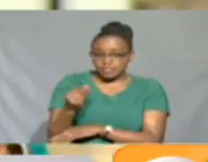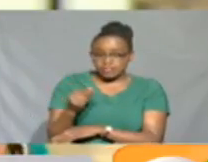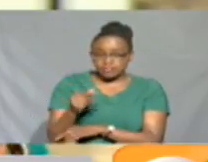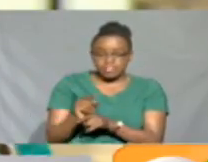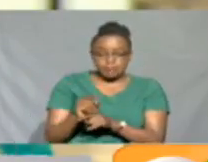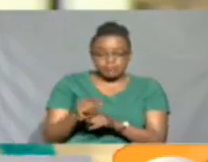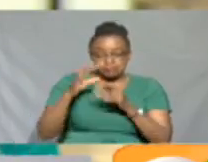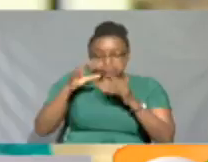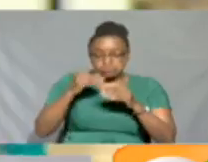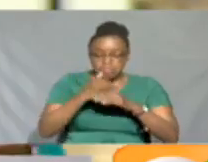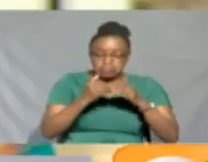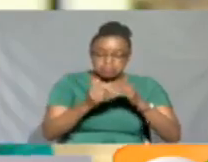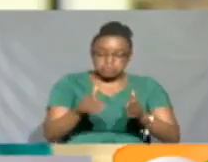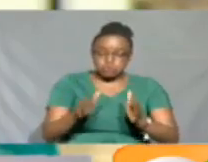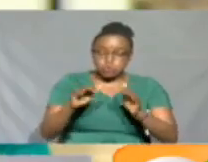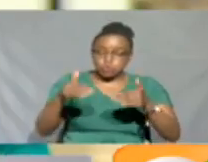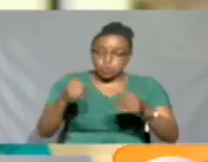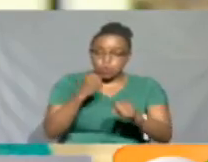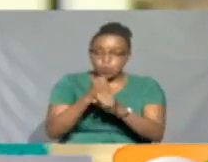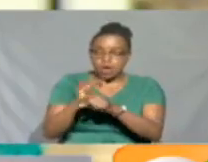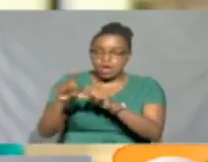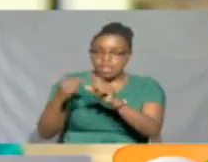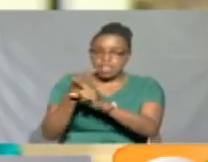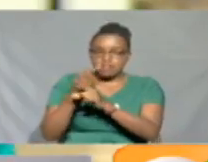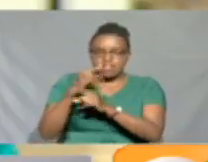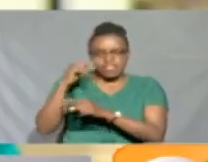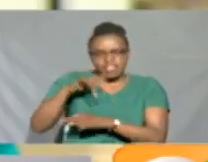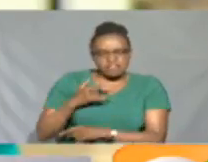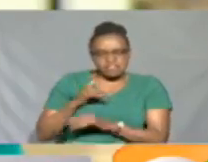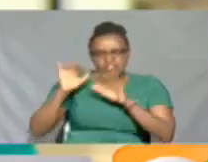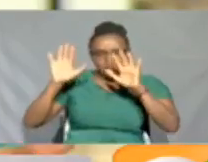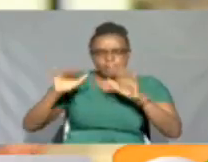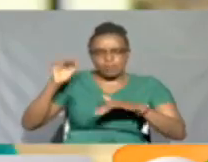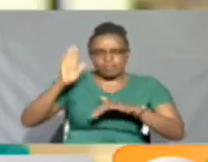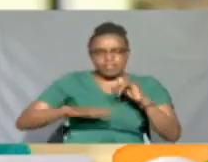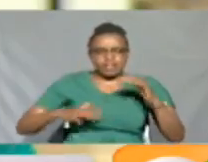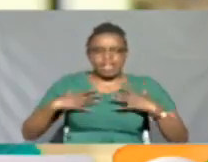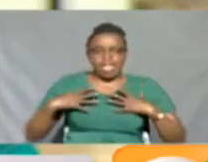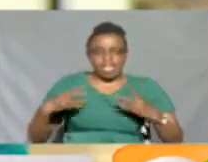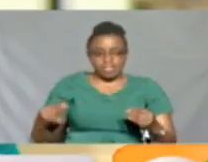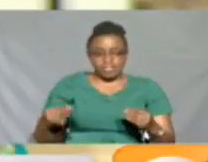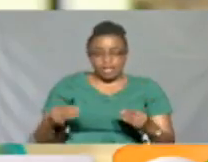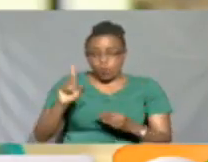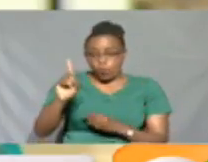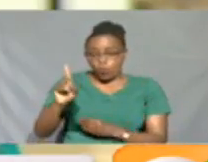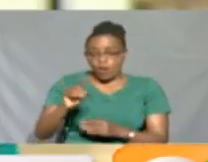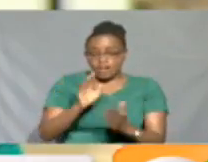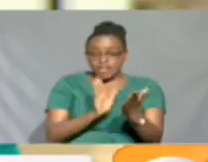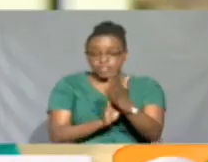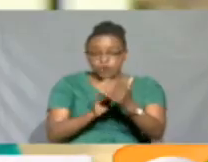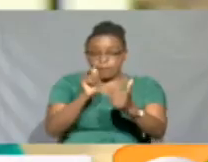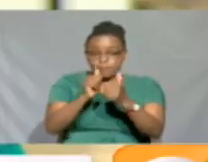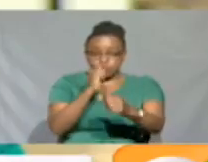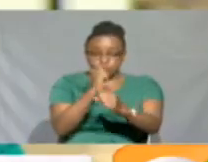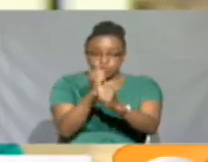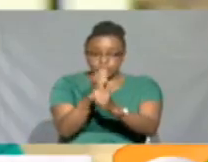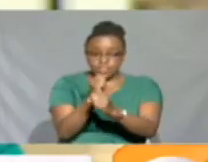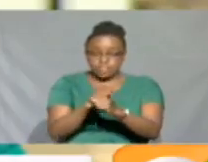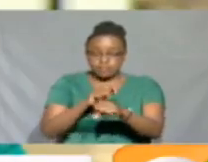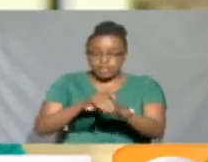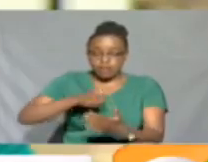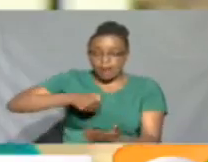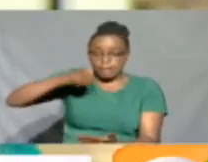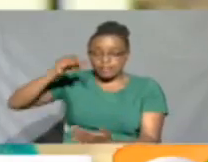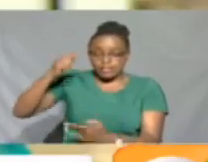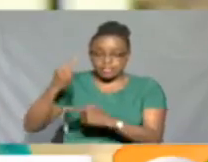roads or to any other work that they deem important more than health. And one of our recommendations when we are doing the budget this